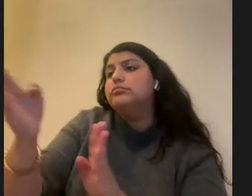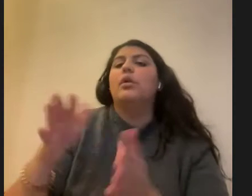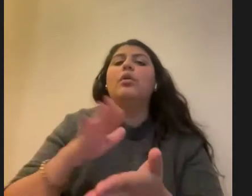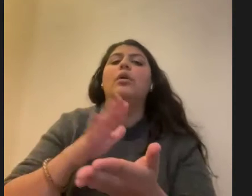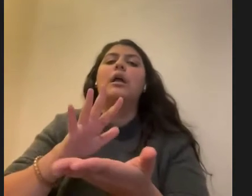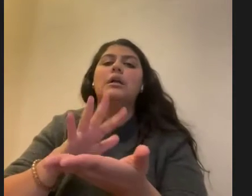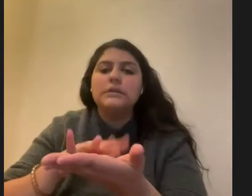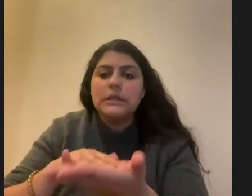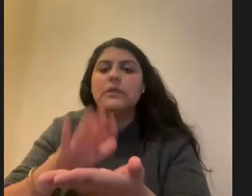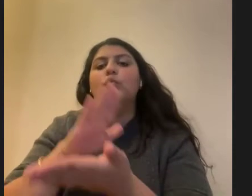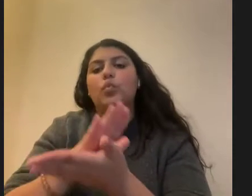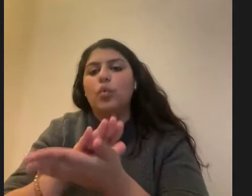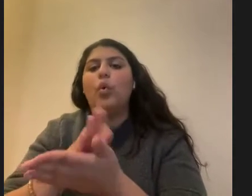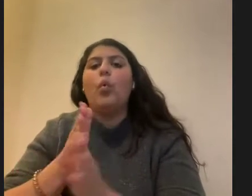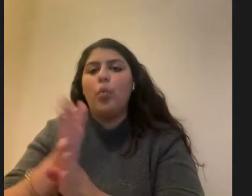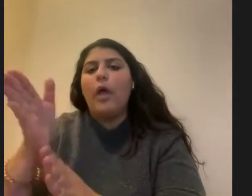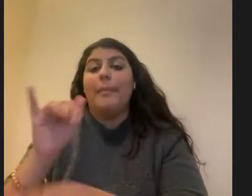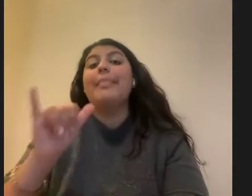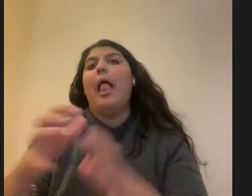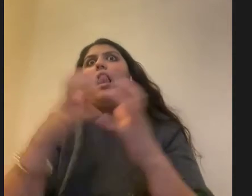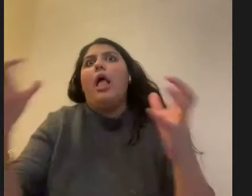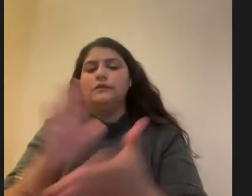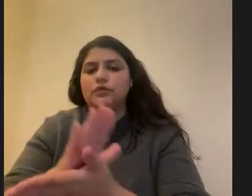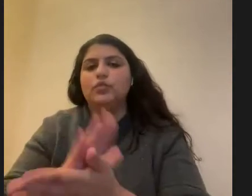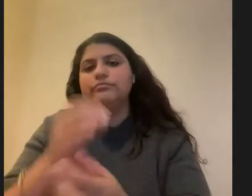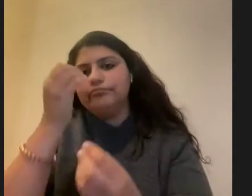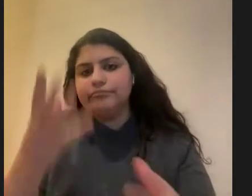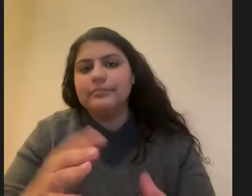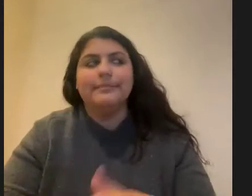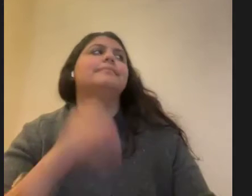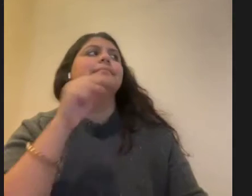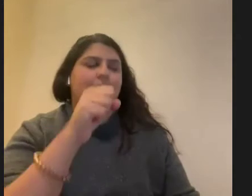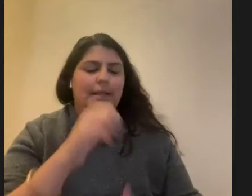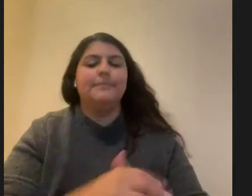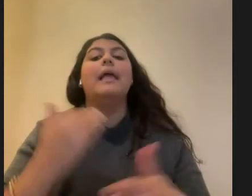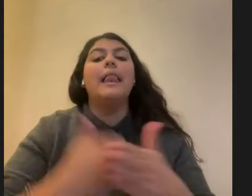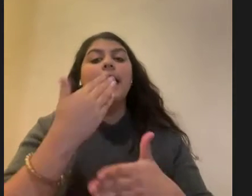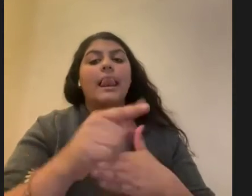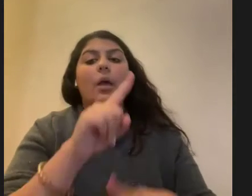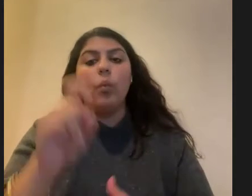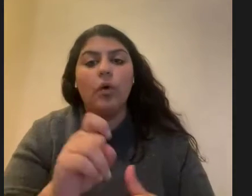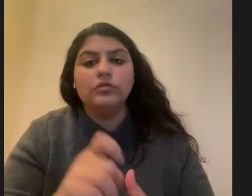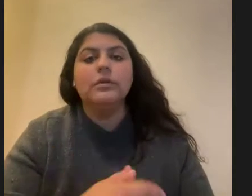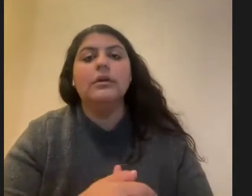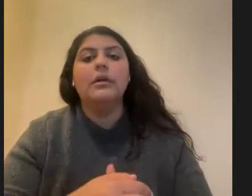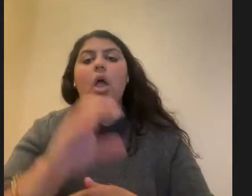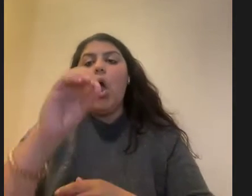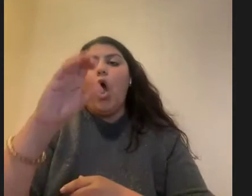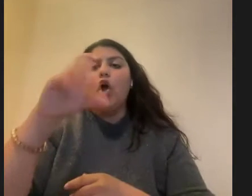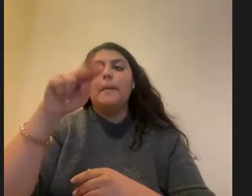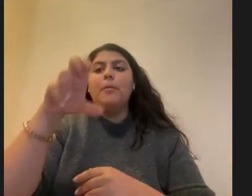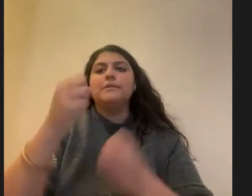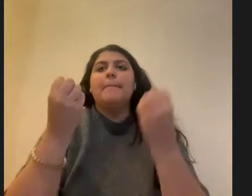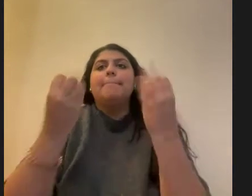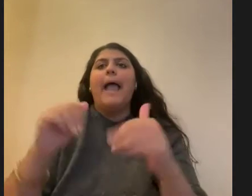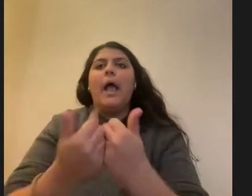school. Yes, it does. Okay, next question. Is the plural of